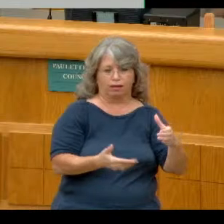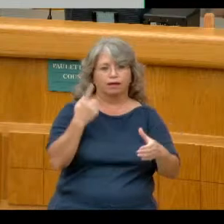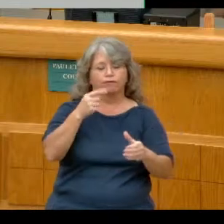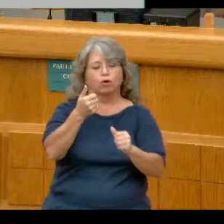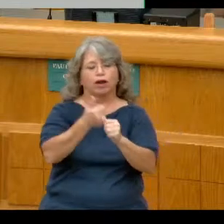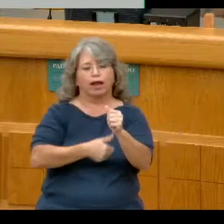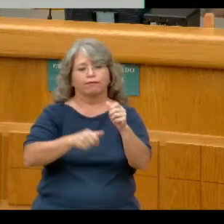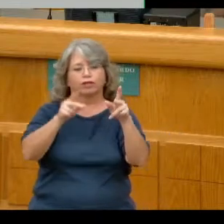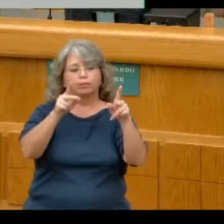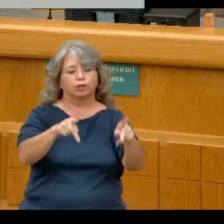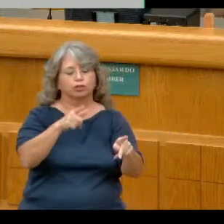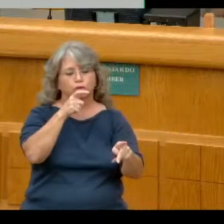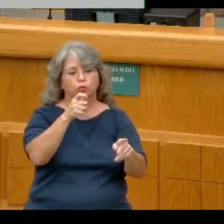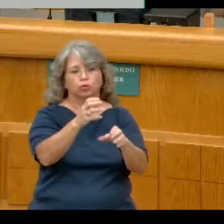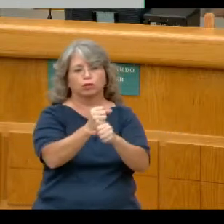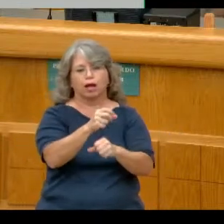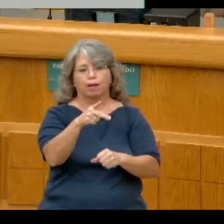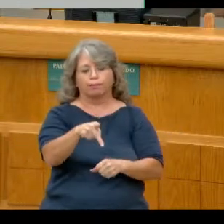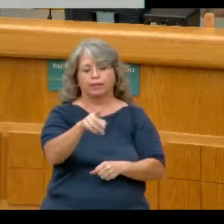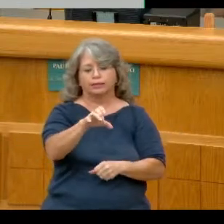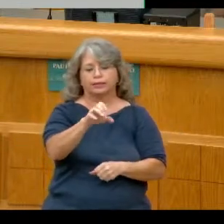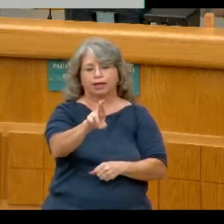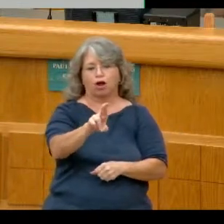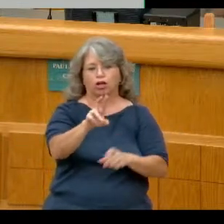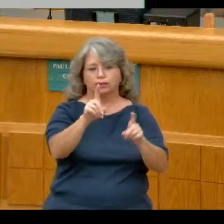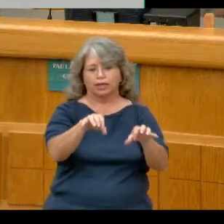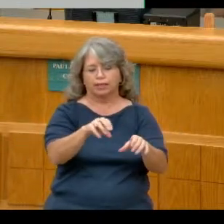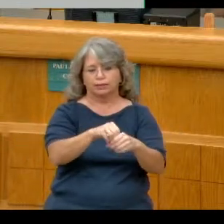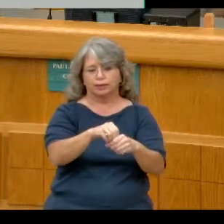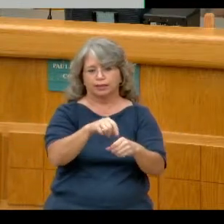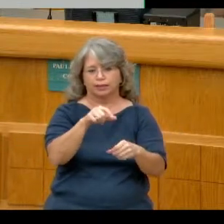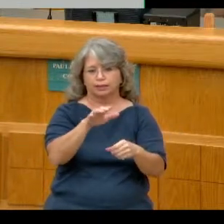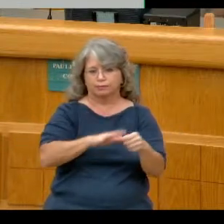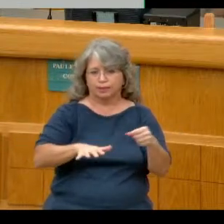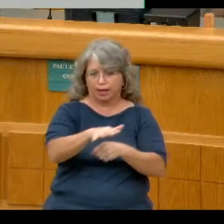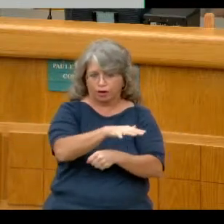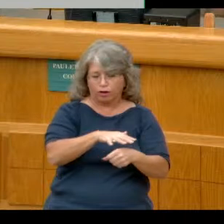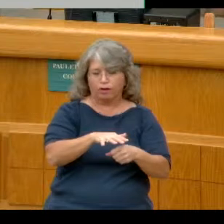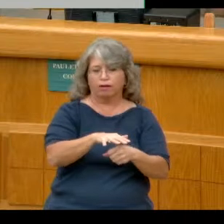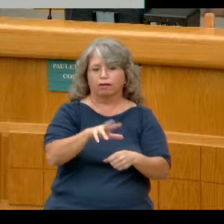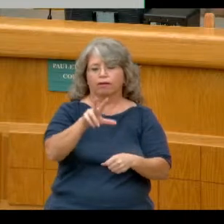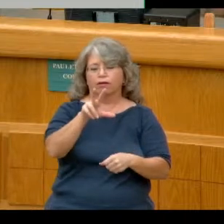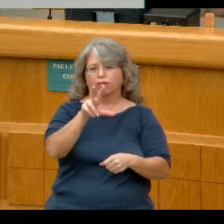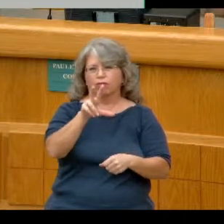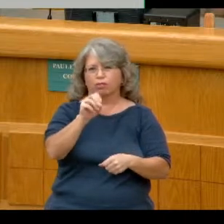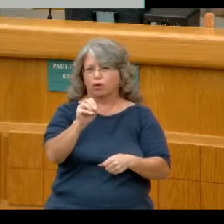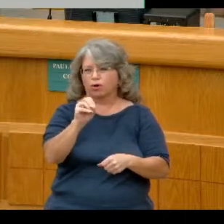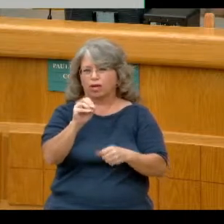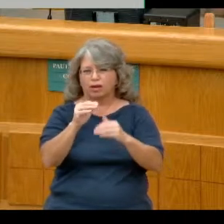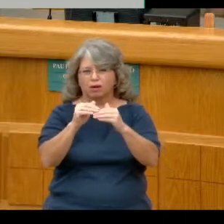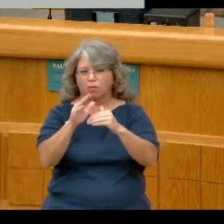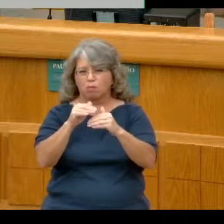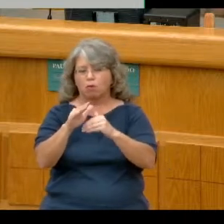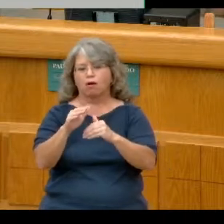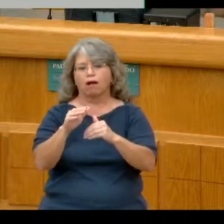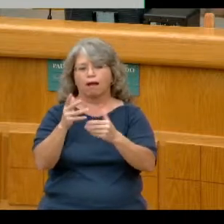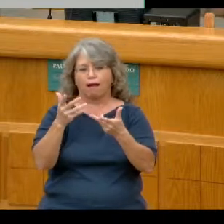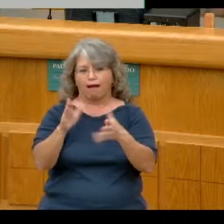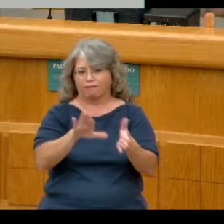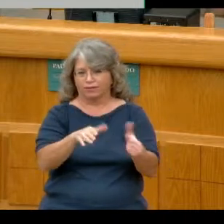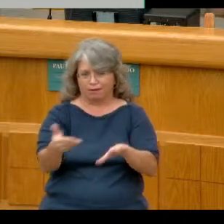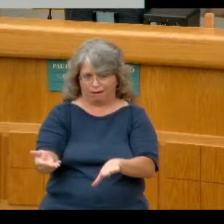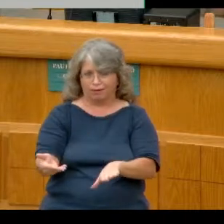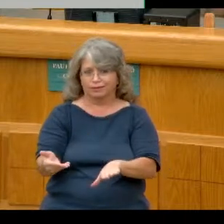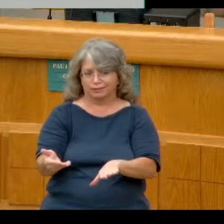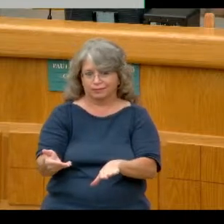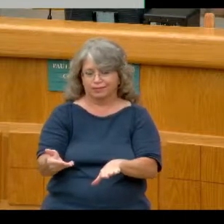for COVID-19, 30 of them or more have died. So this is a large number of people that are dying, not